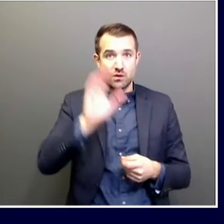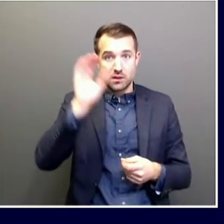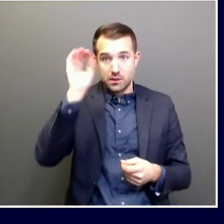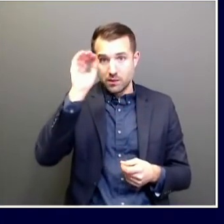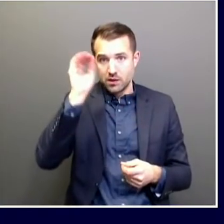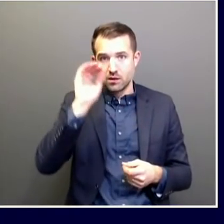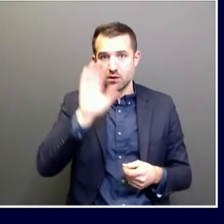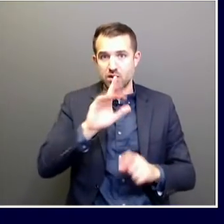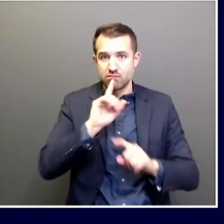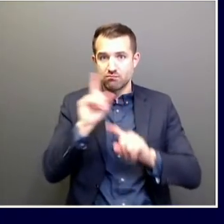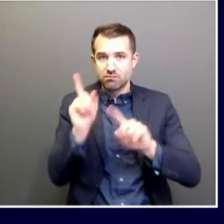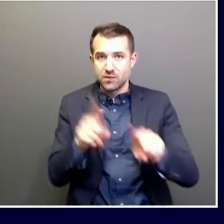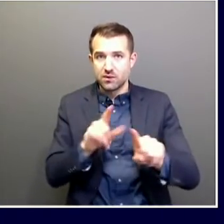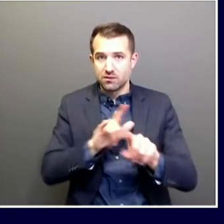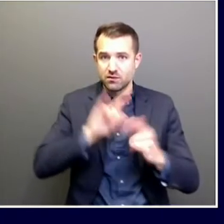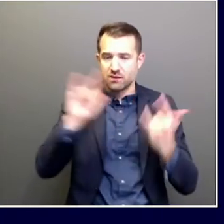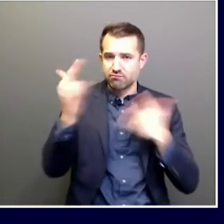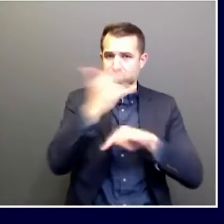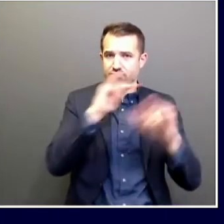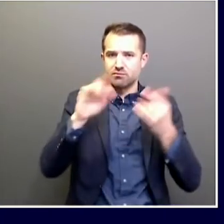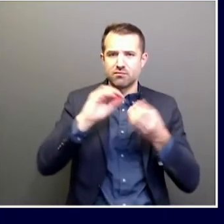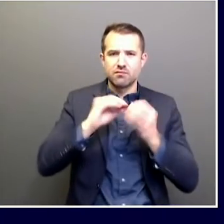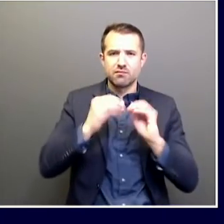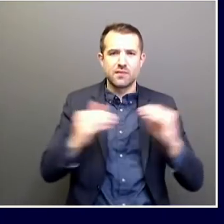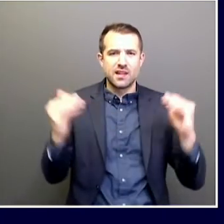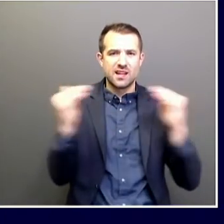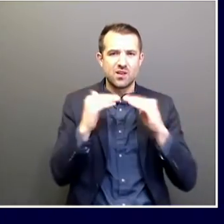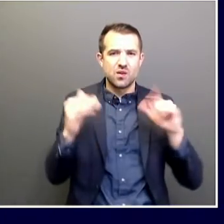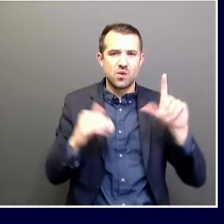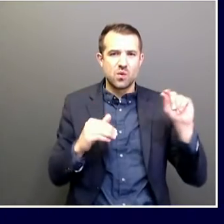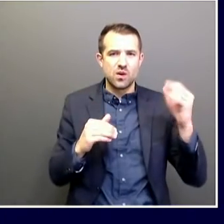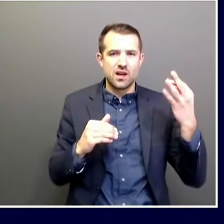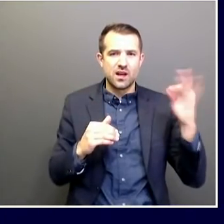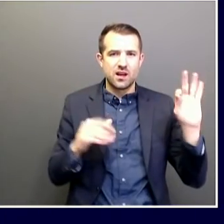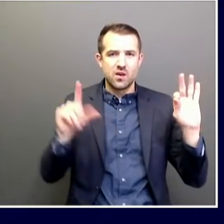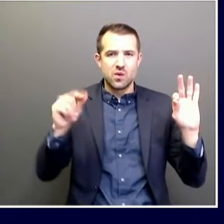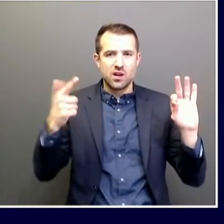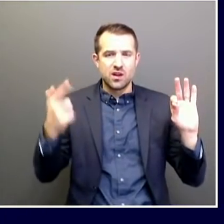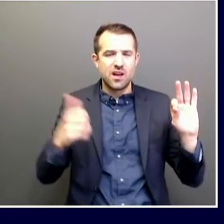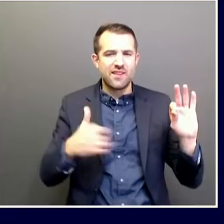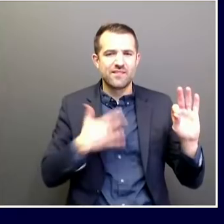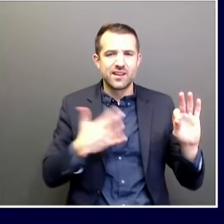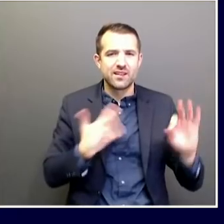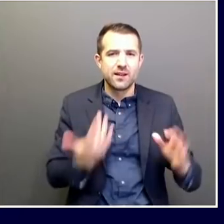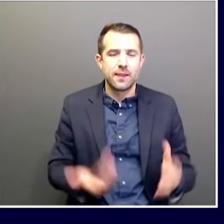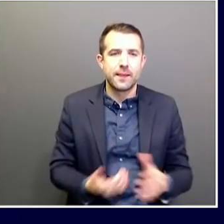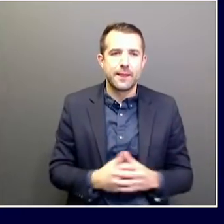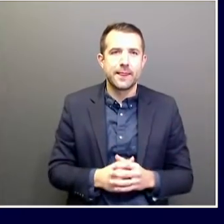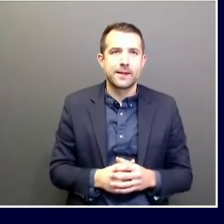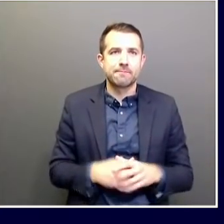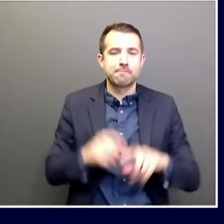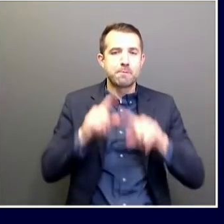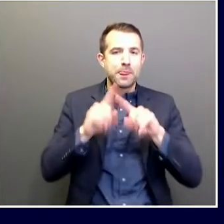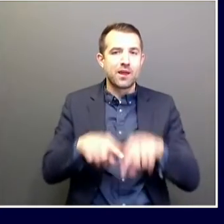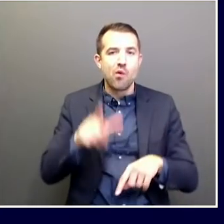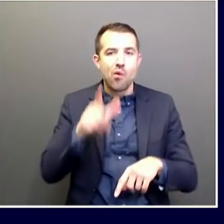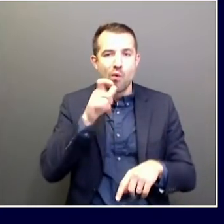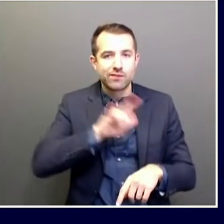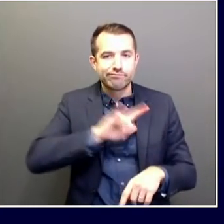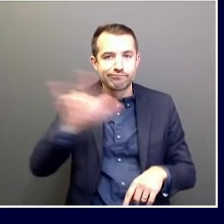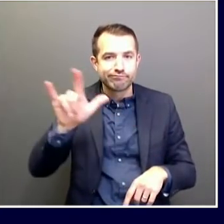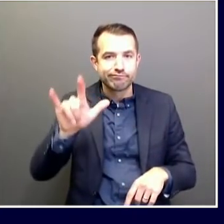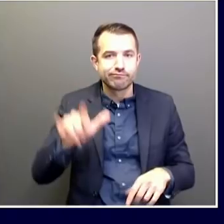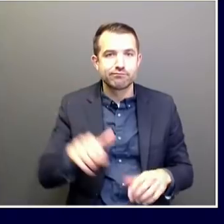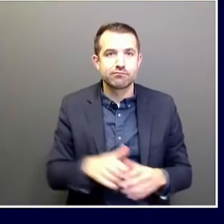to 2019 numbers with all that's going on in the state? Well, it depends on who's traveling, where they're going, and who they're going to be congregating